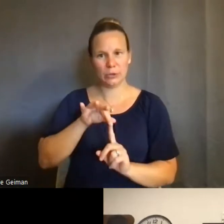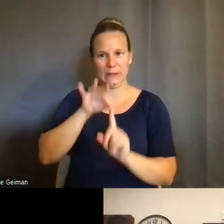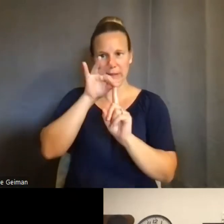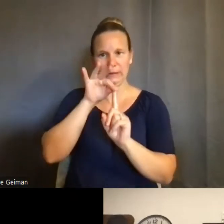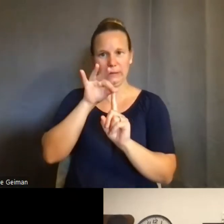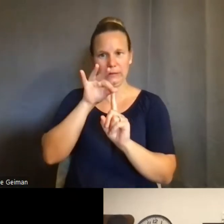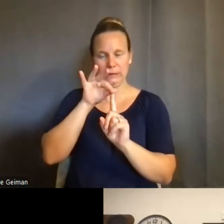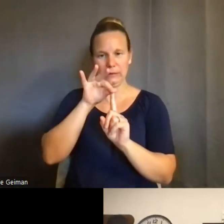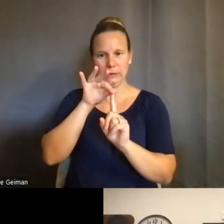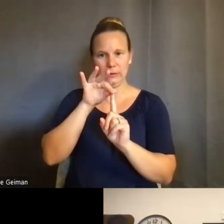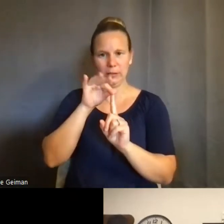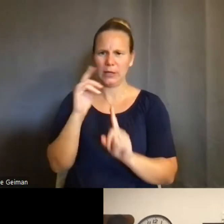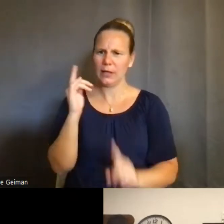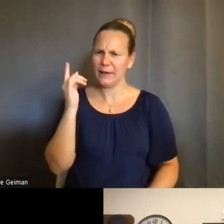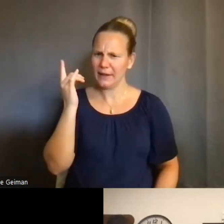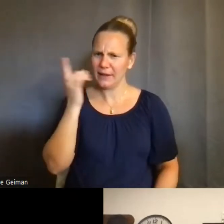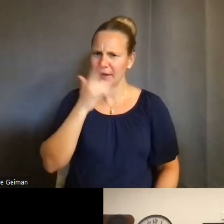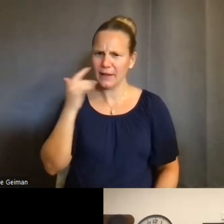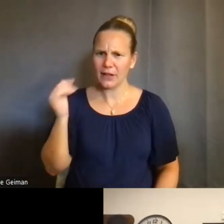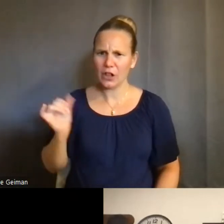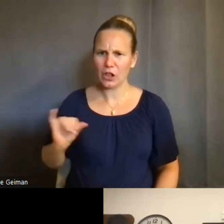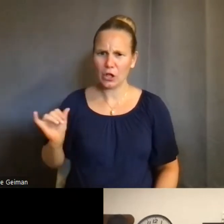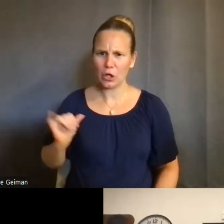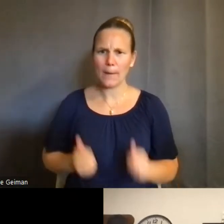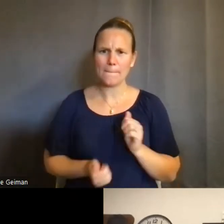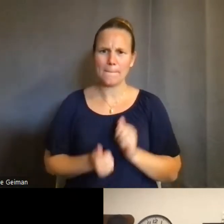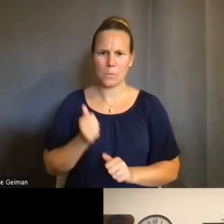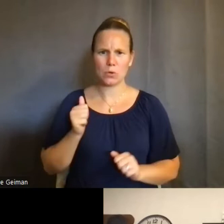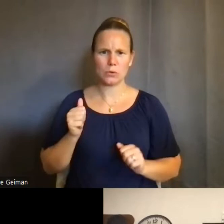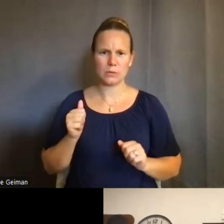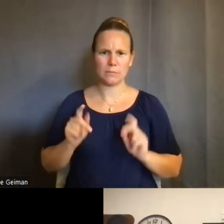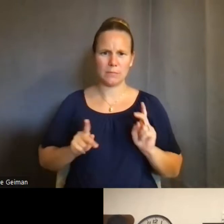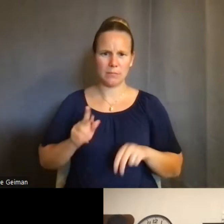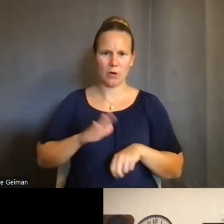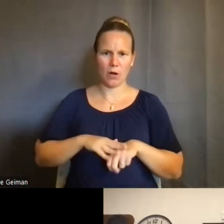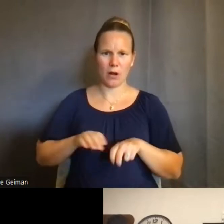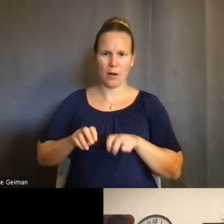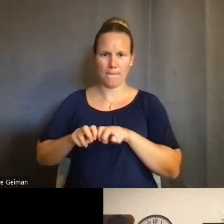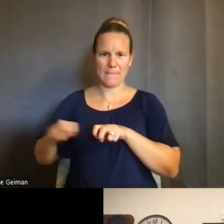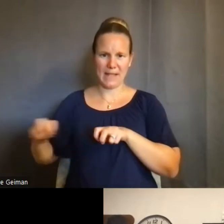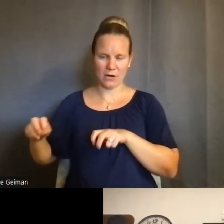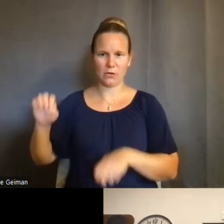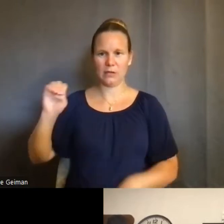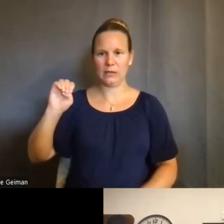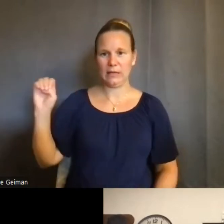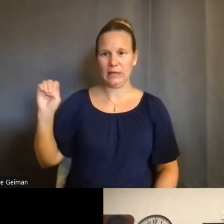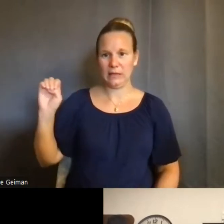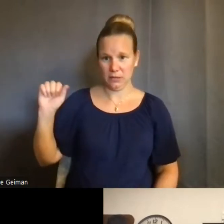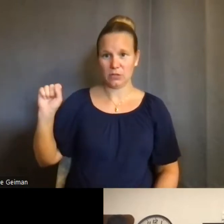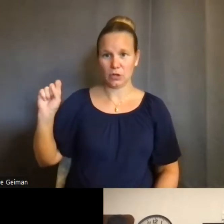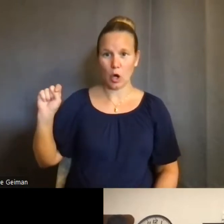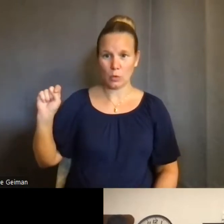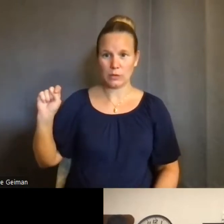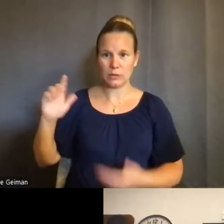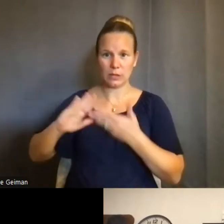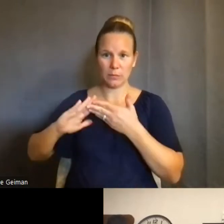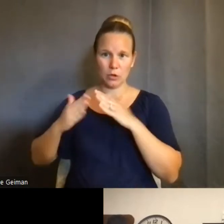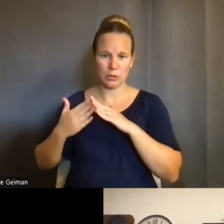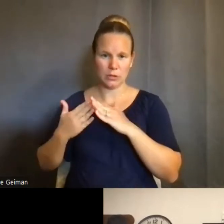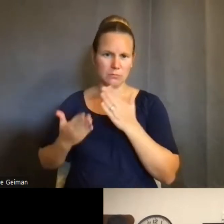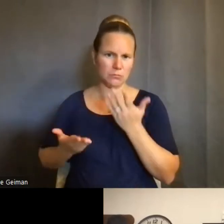like most of our folks on the panel are from East Coast communities, and they probably